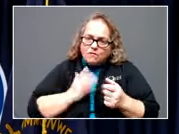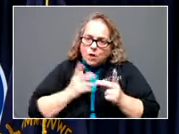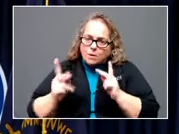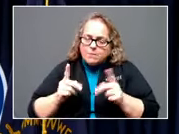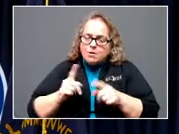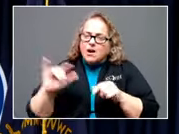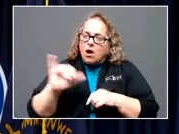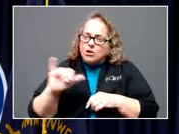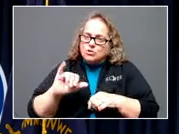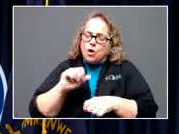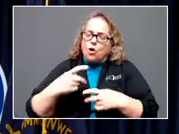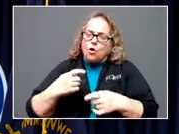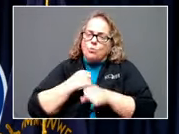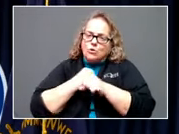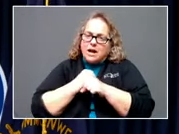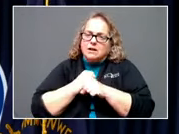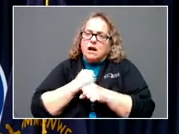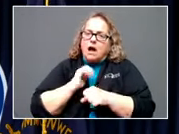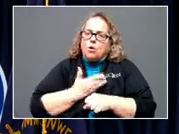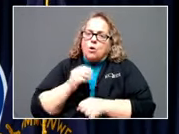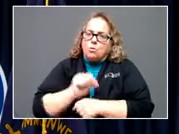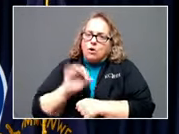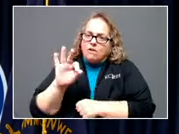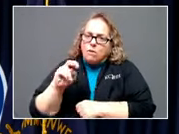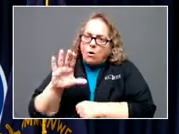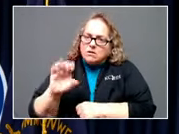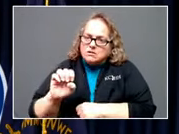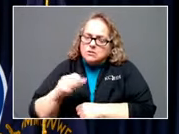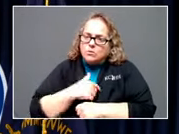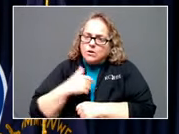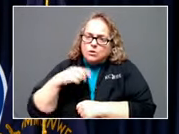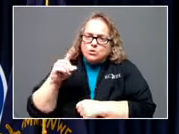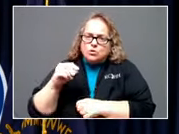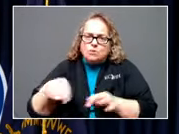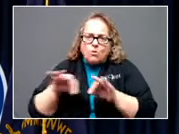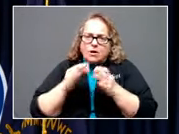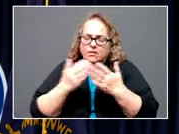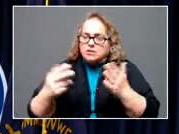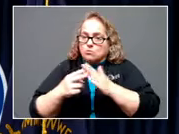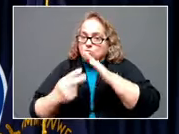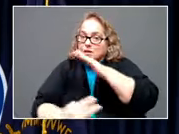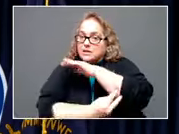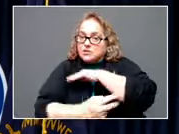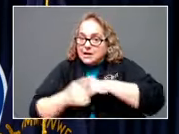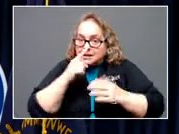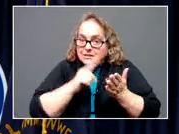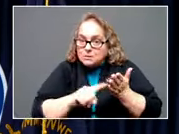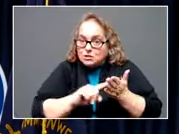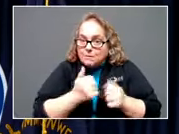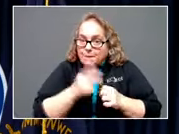We do very important things that from bridge inspections, right? Making sure that people are safe crossing